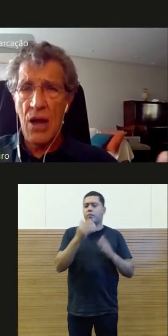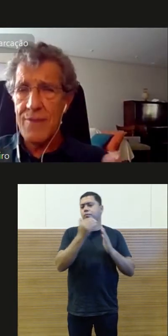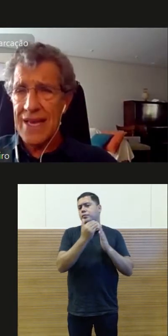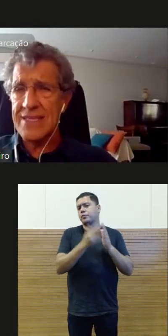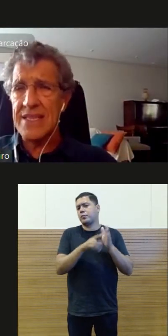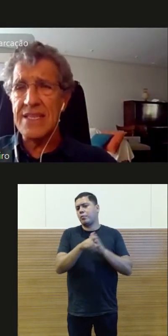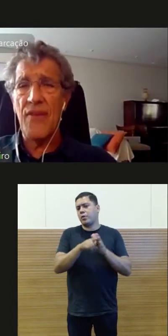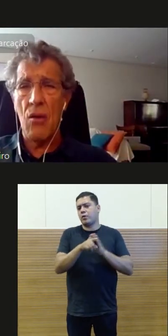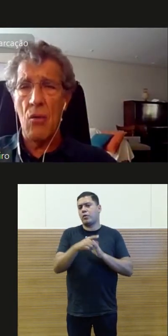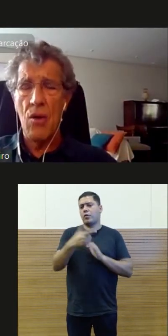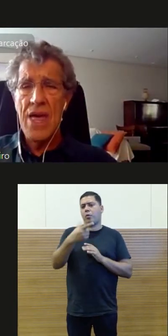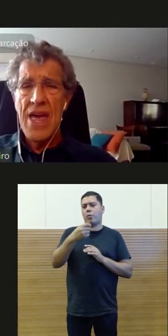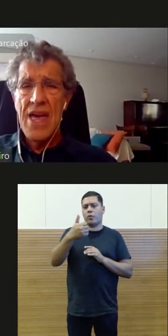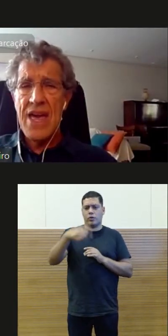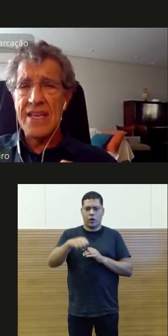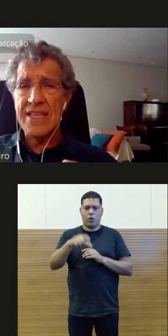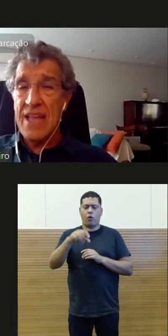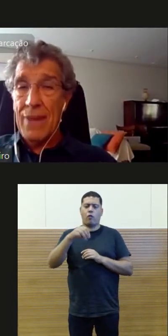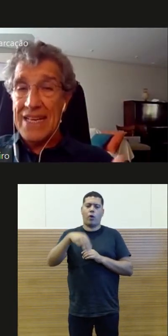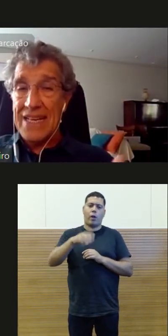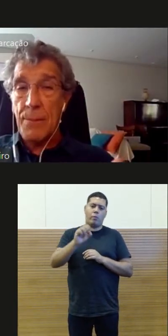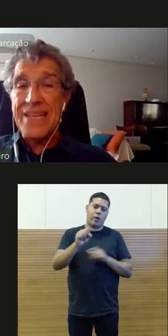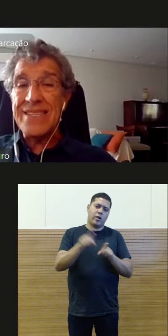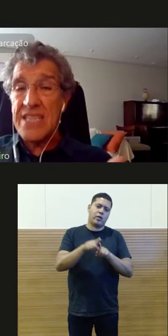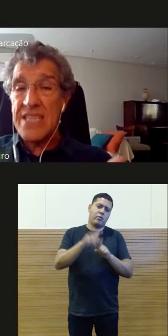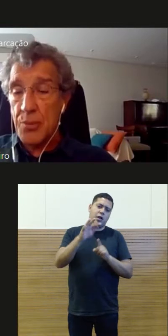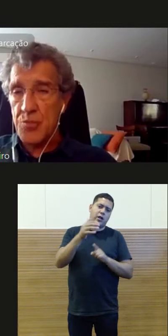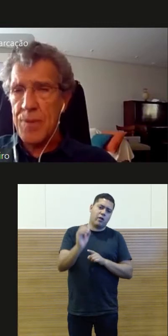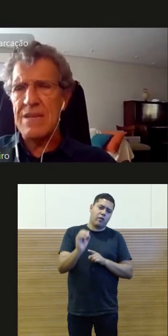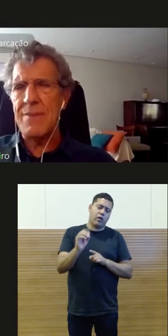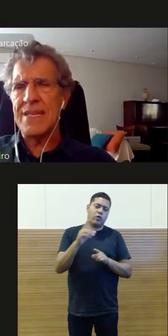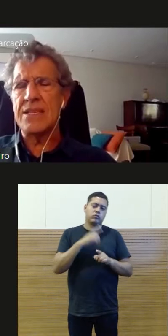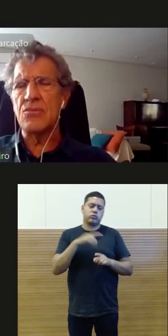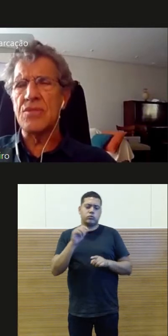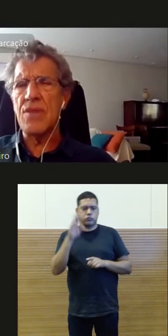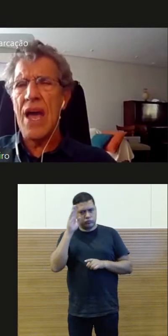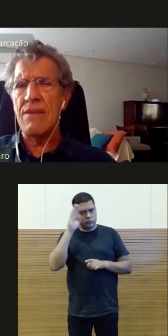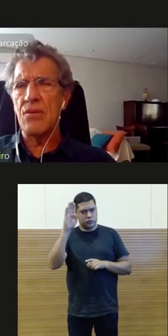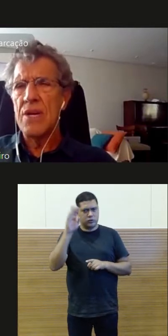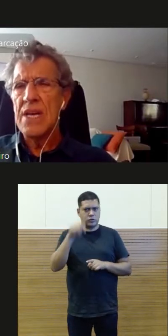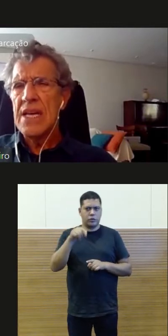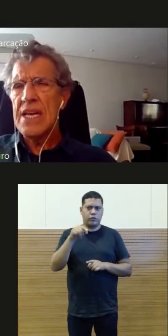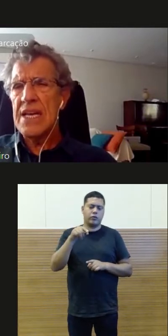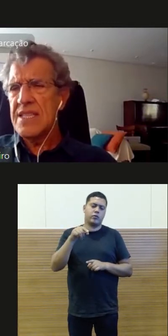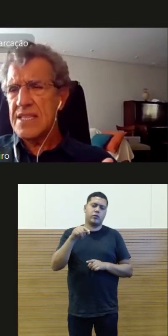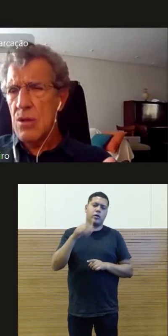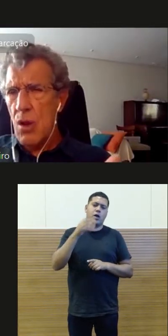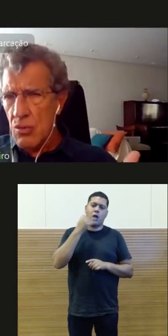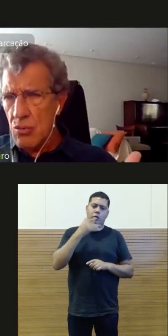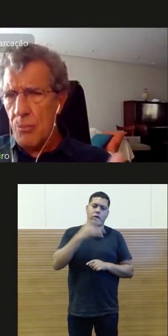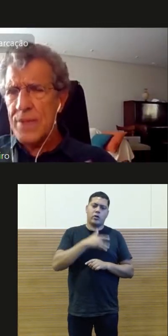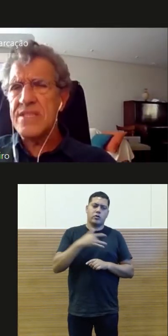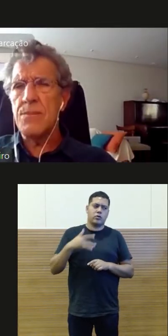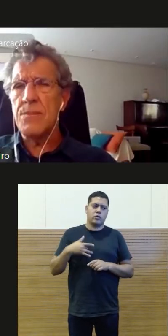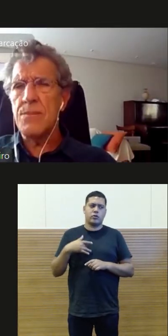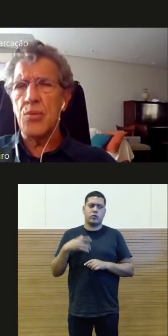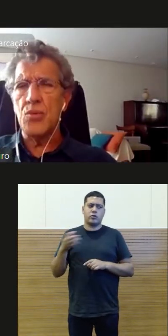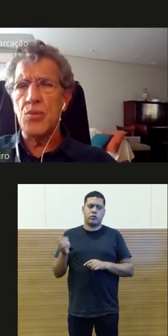This publication in 2019 of WHO and FAO that establishes the principles for healthy food,